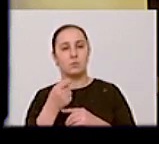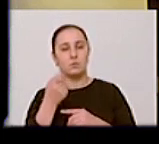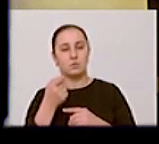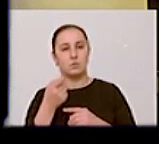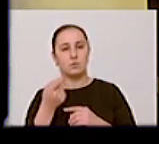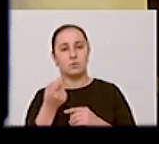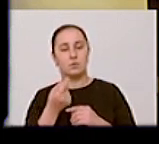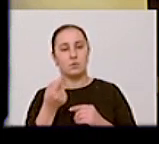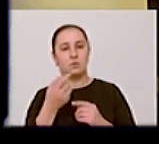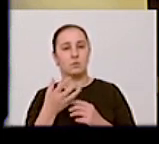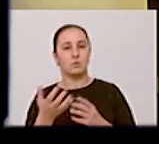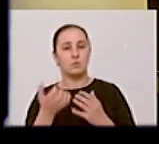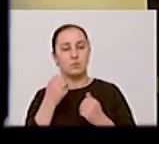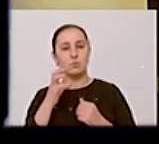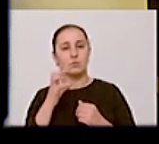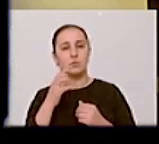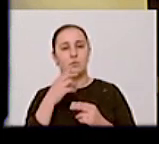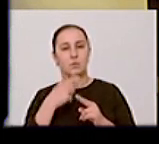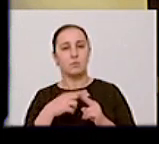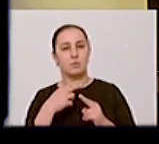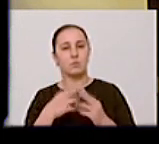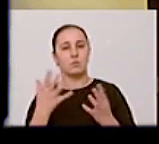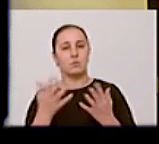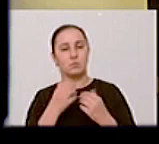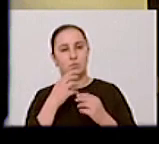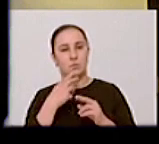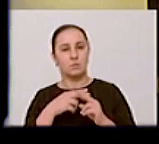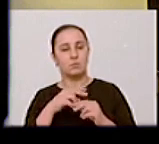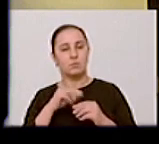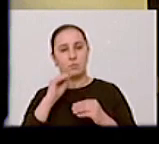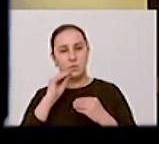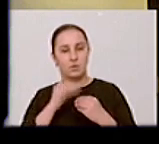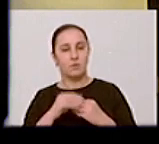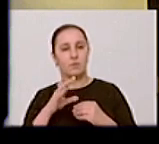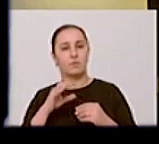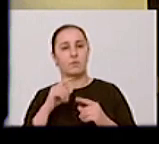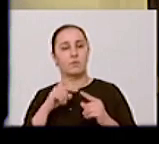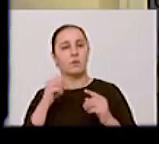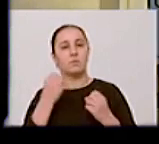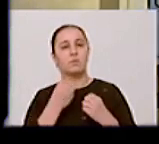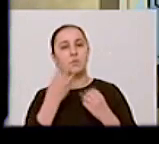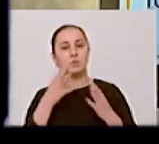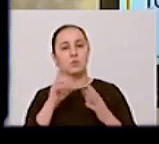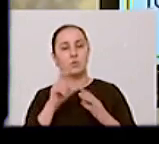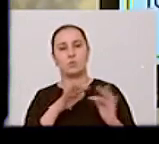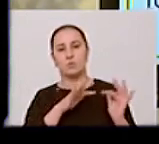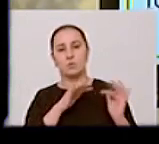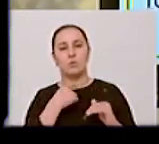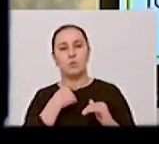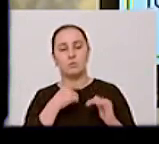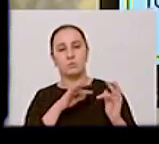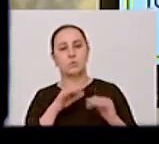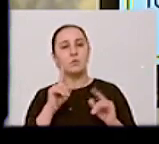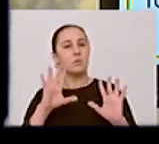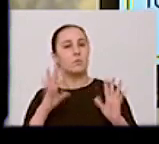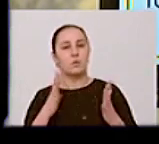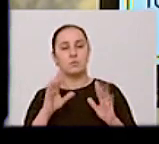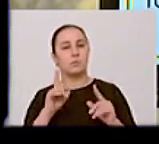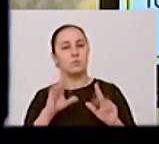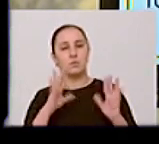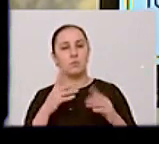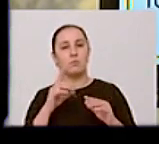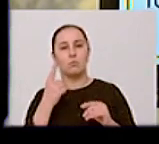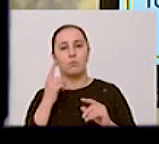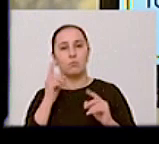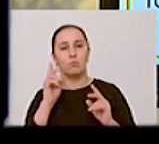xaltasini ko'tarar, pichoq va temir asbobni o'ziga berkitar. Tashqaridan bir necha odam tovushi eshitilar. "Nima gap?